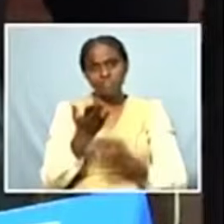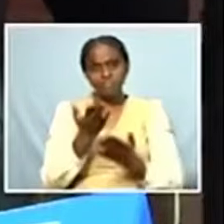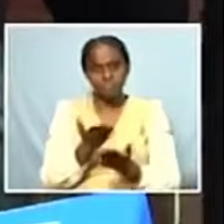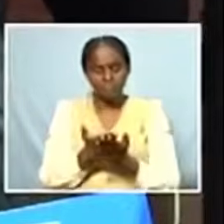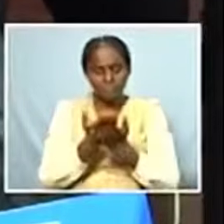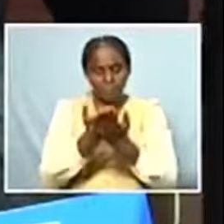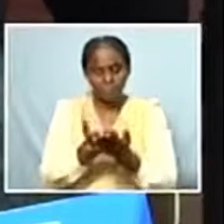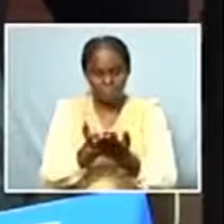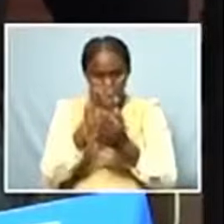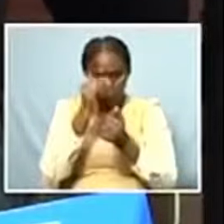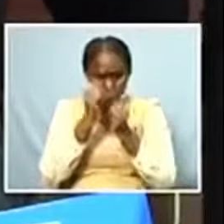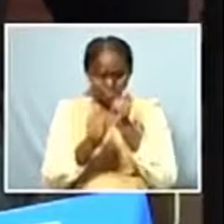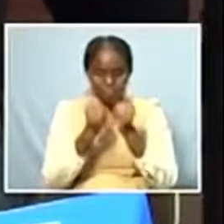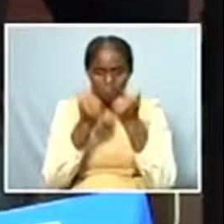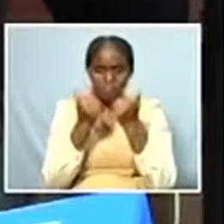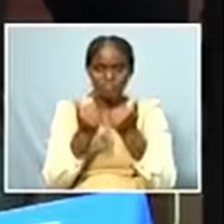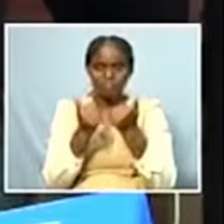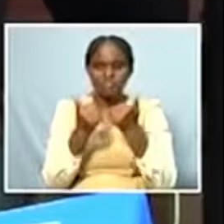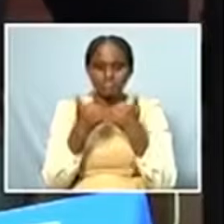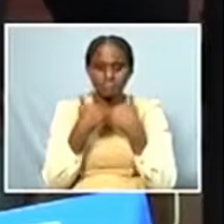submission, of course,